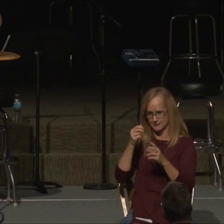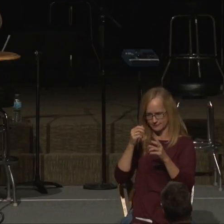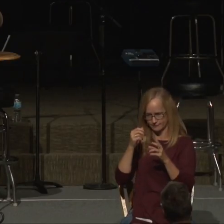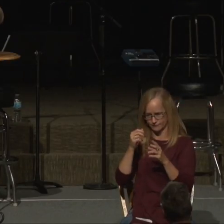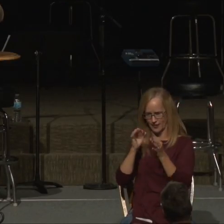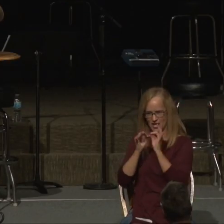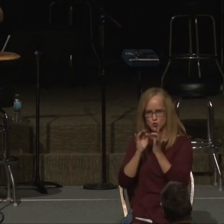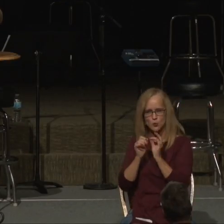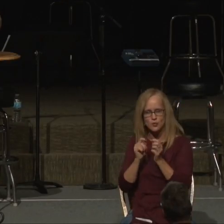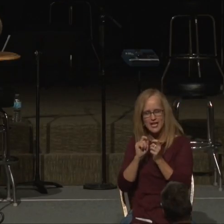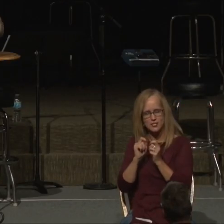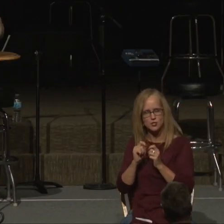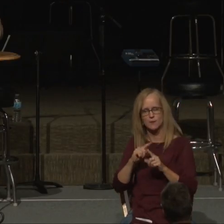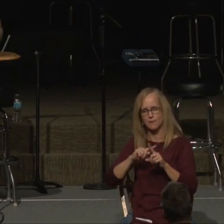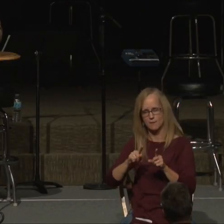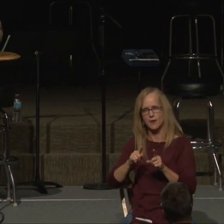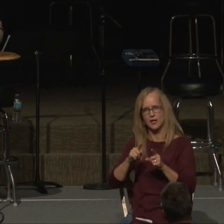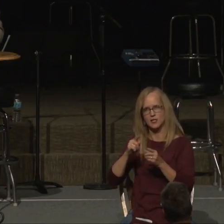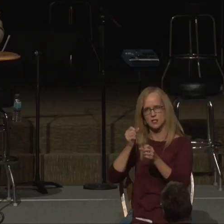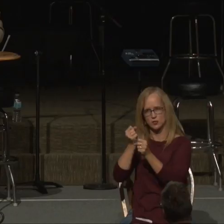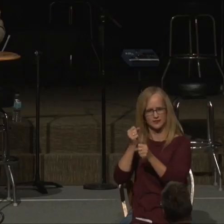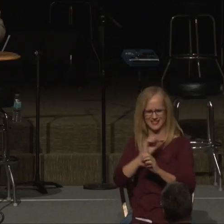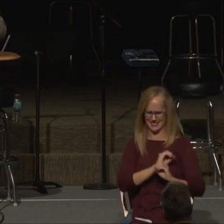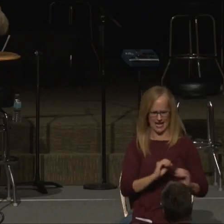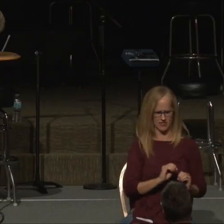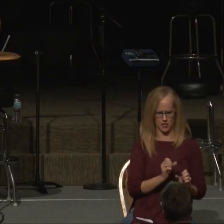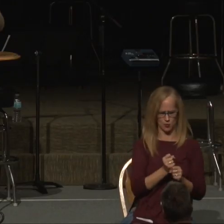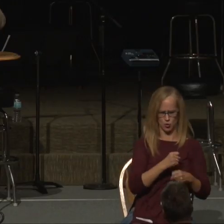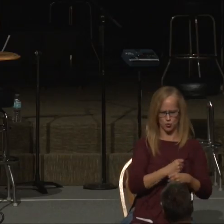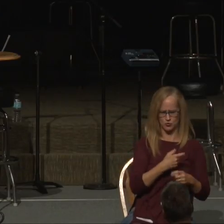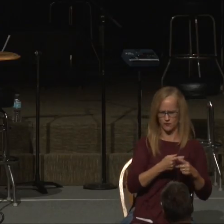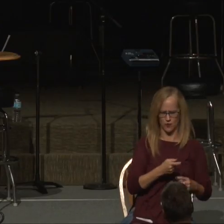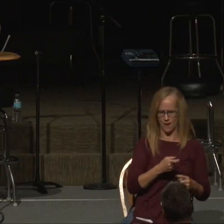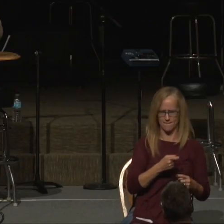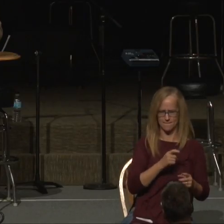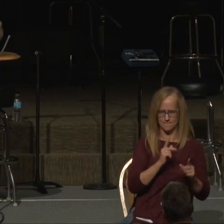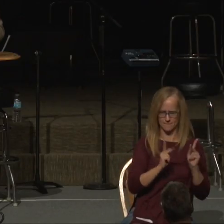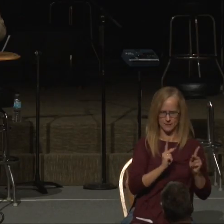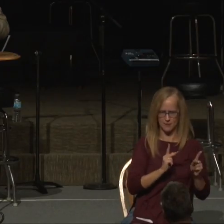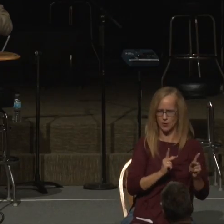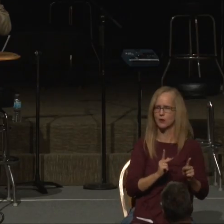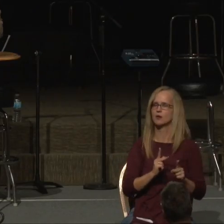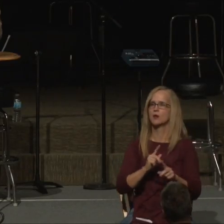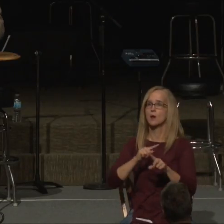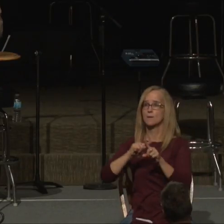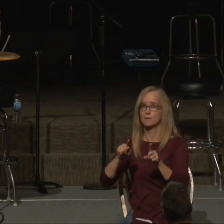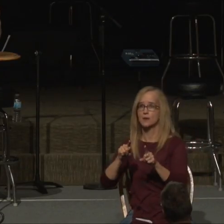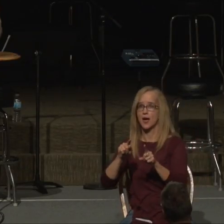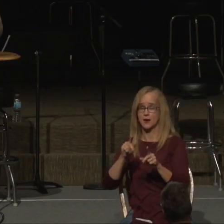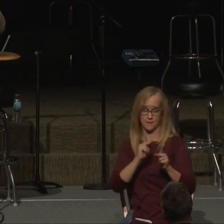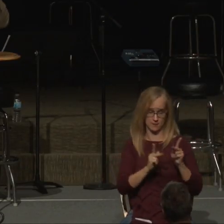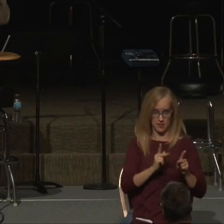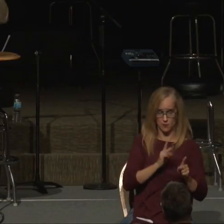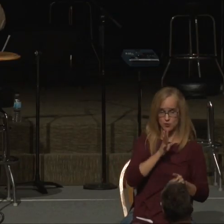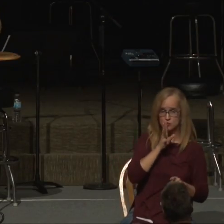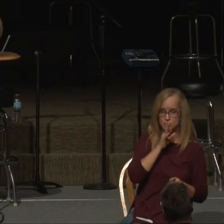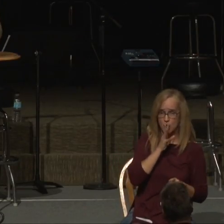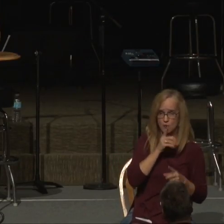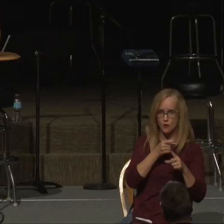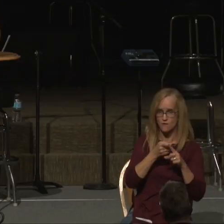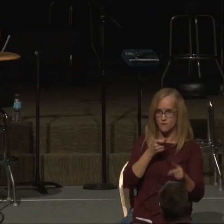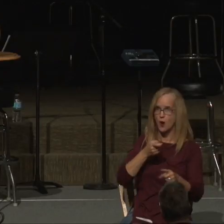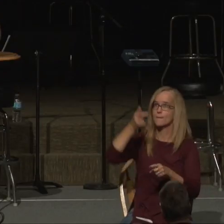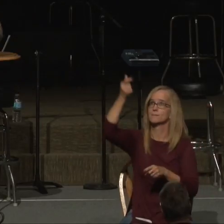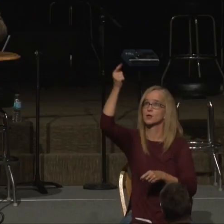ever produced by the will of men." In other words, Scripture was not given to us by the will of men. "But men spoke